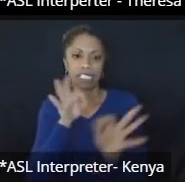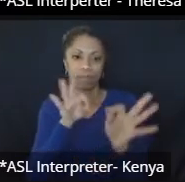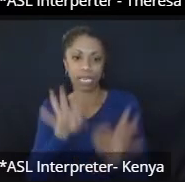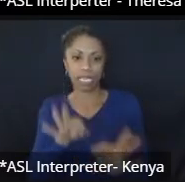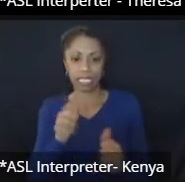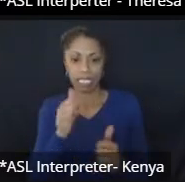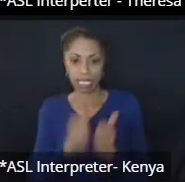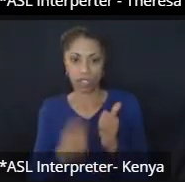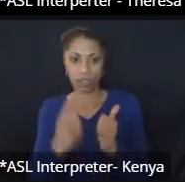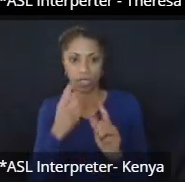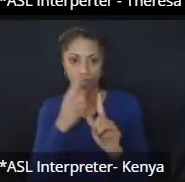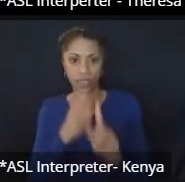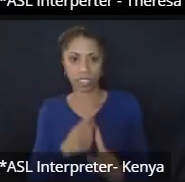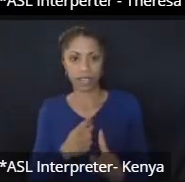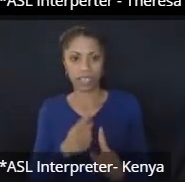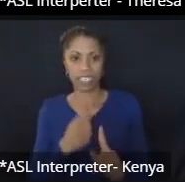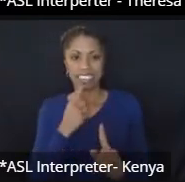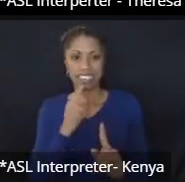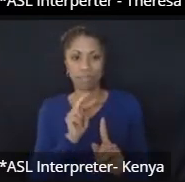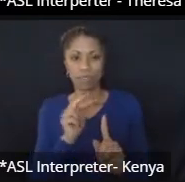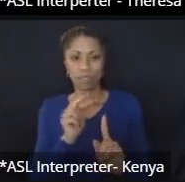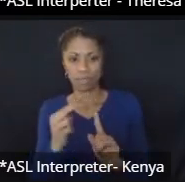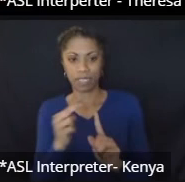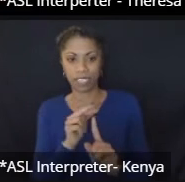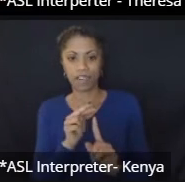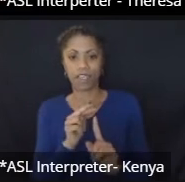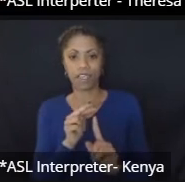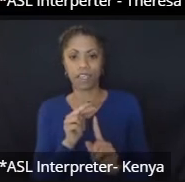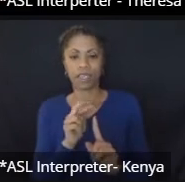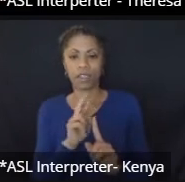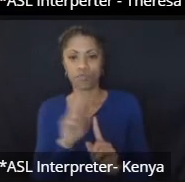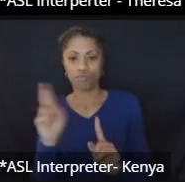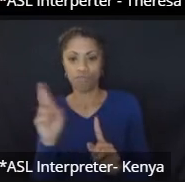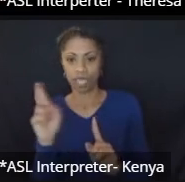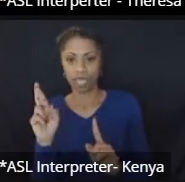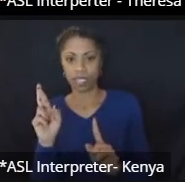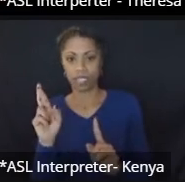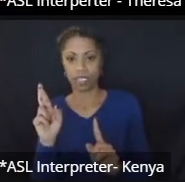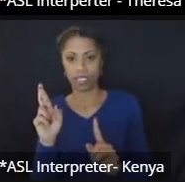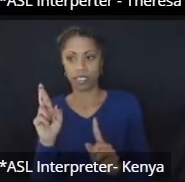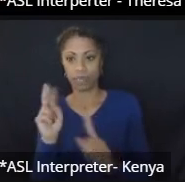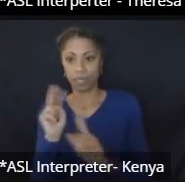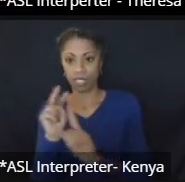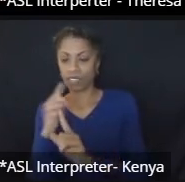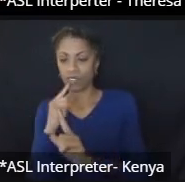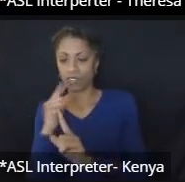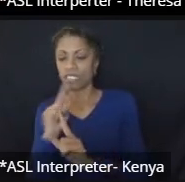on the right-hand side. I know it says perspective in both of those columns. The right-hand column should say objectives.